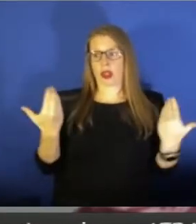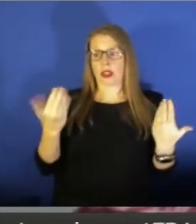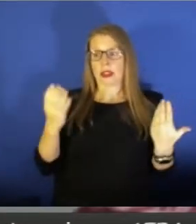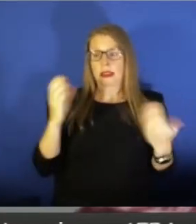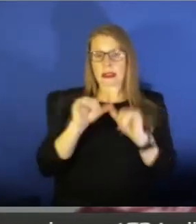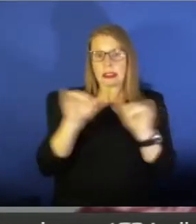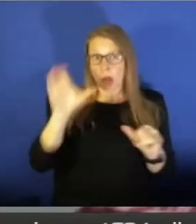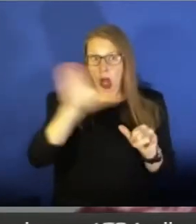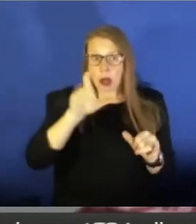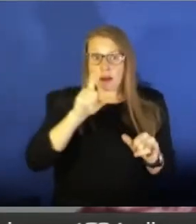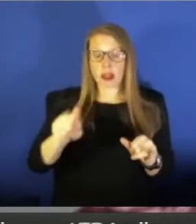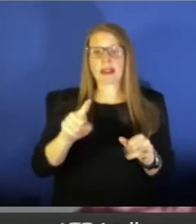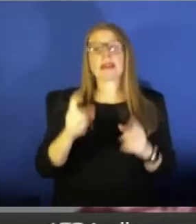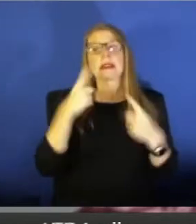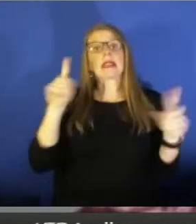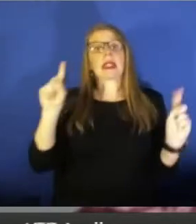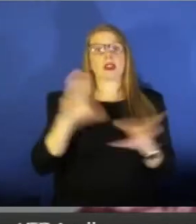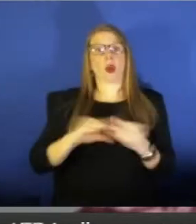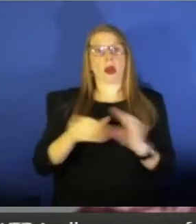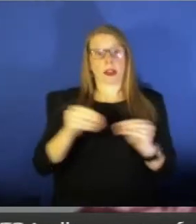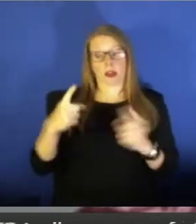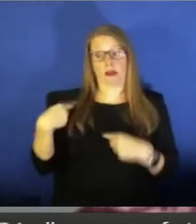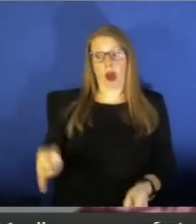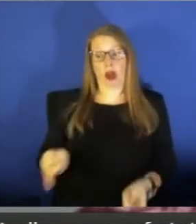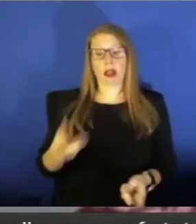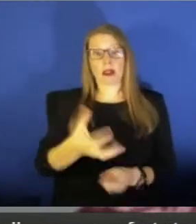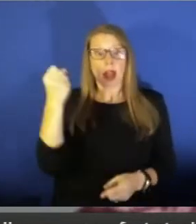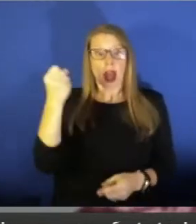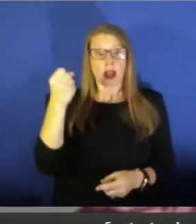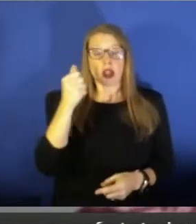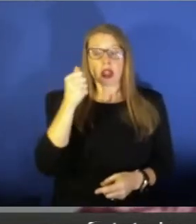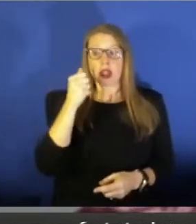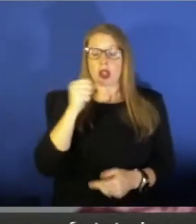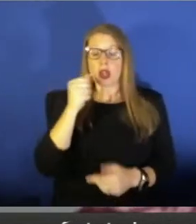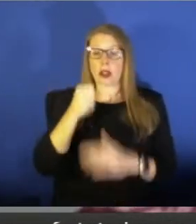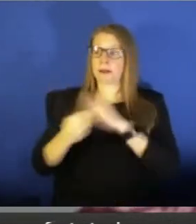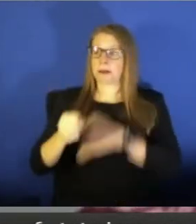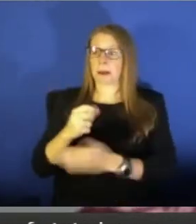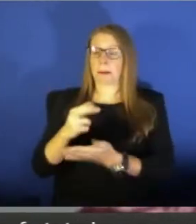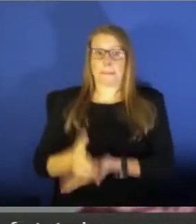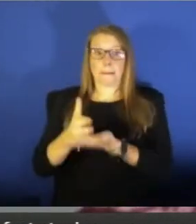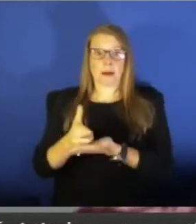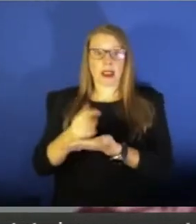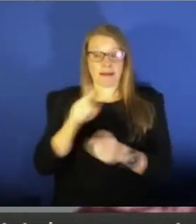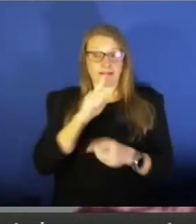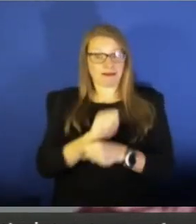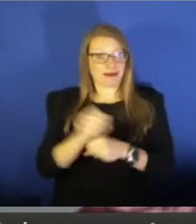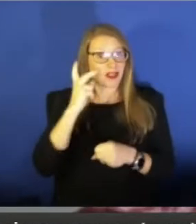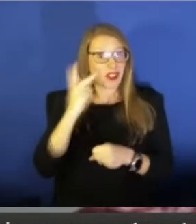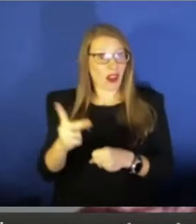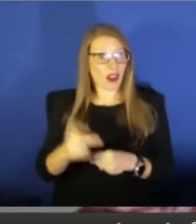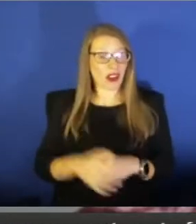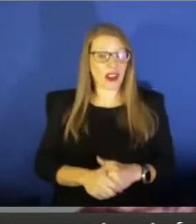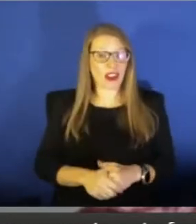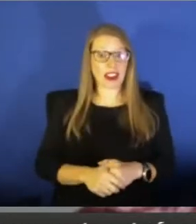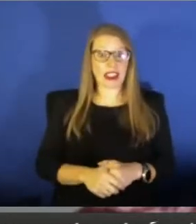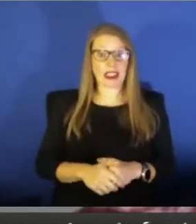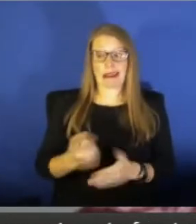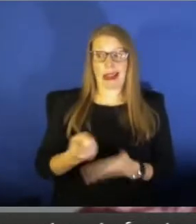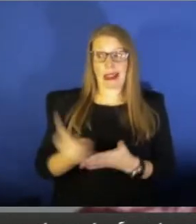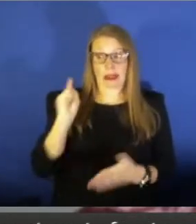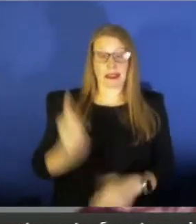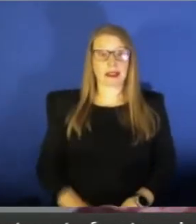We've been really trying to partner with our addiction specialists and make sure these kids, I got really young kids who are now on pretty intensive substance